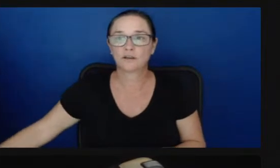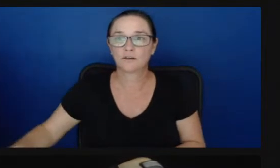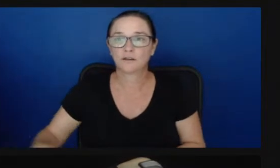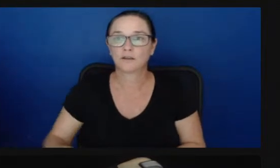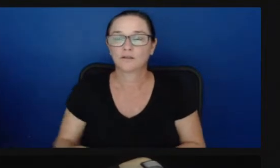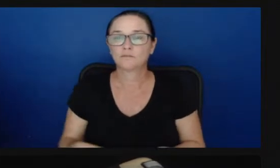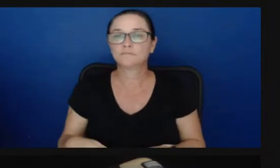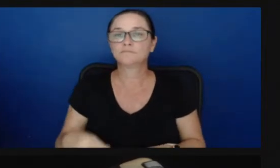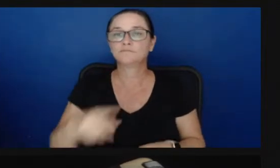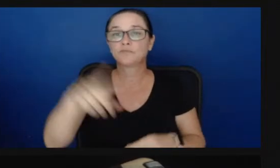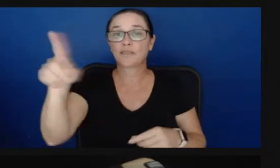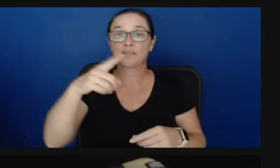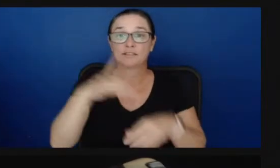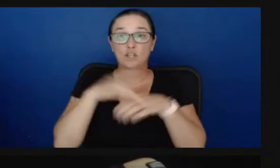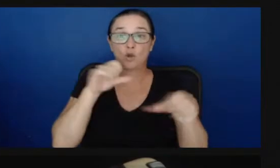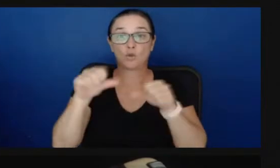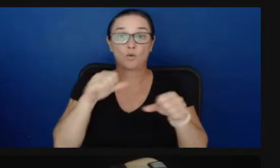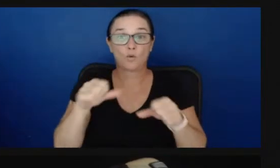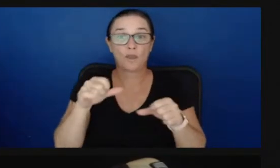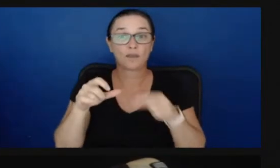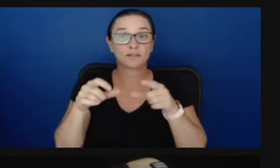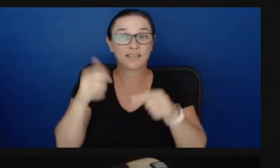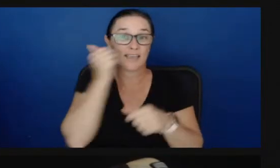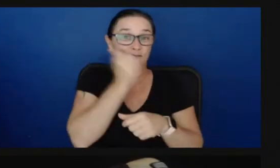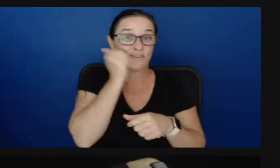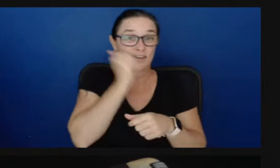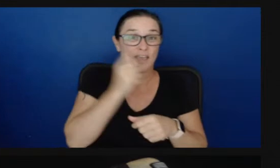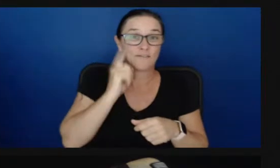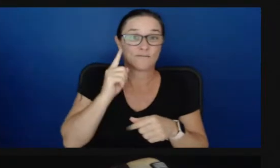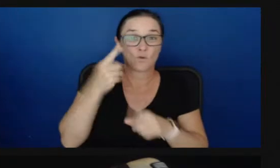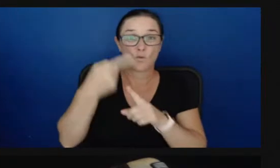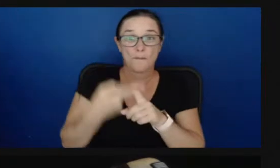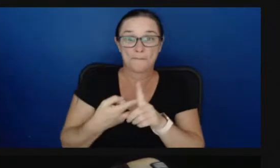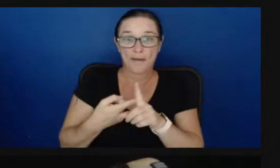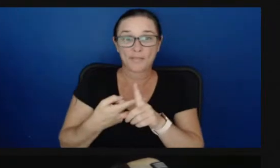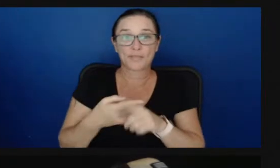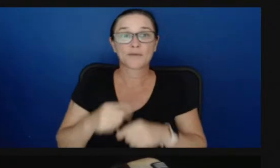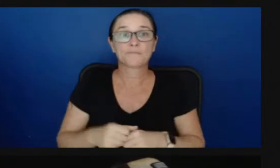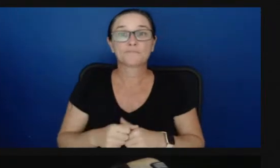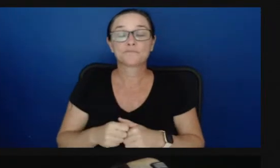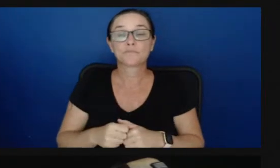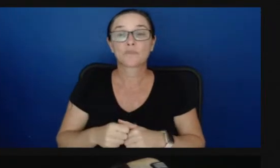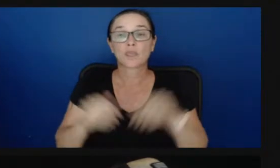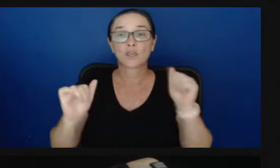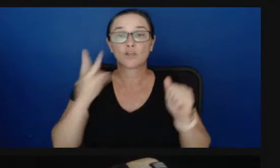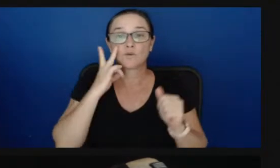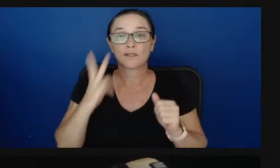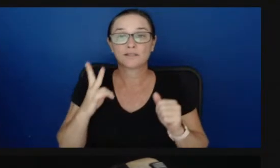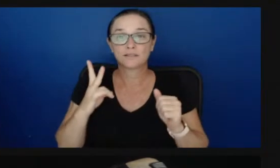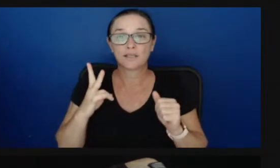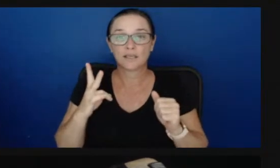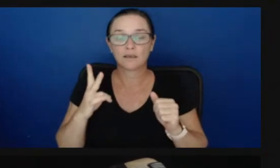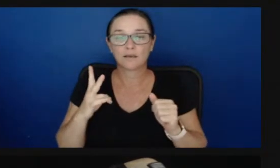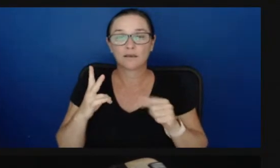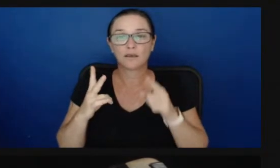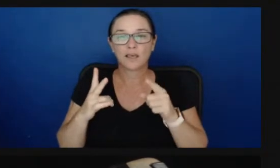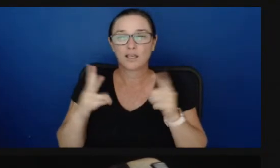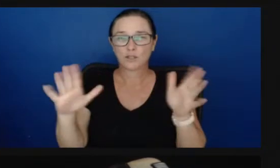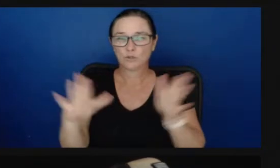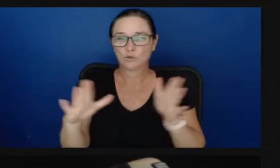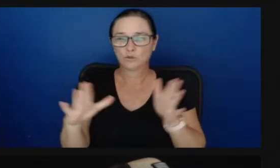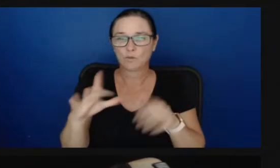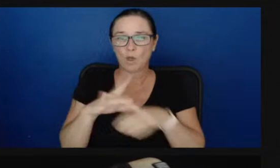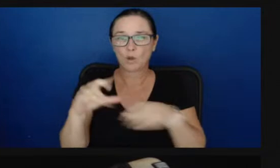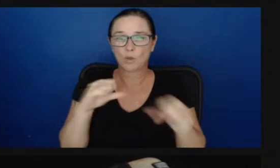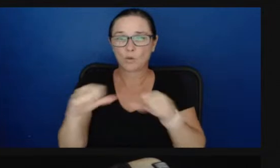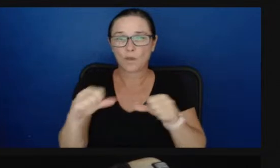earthquakes per day over the last month. And here we see these small counts of earthquakes that ramped up here last